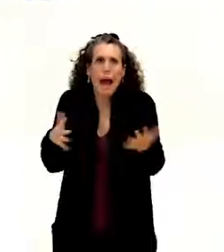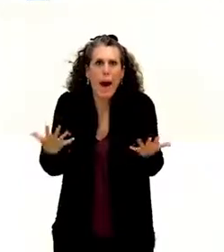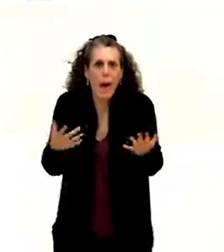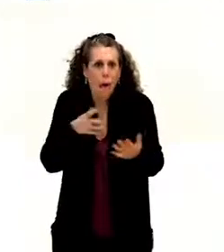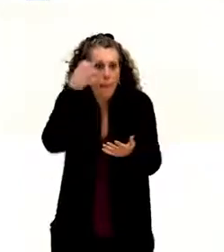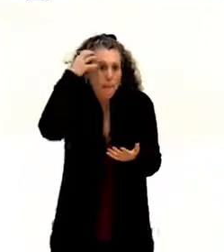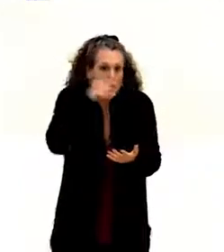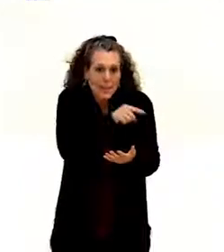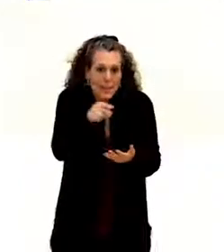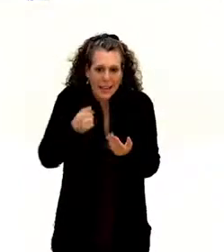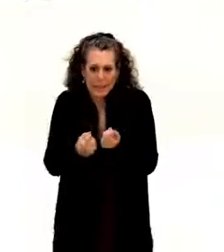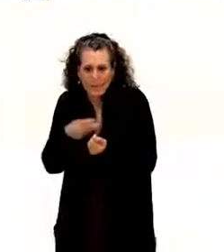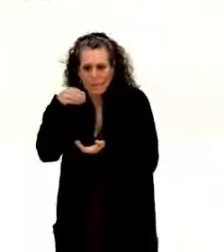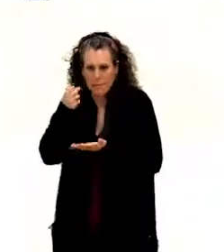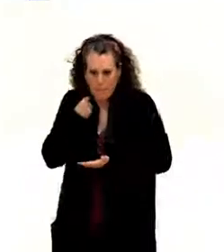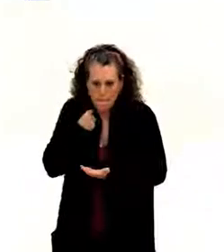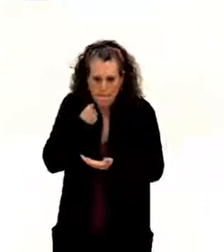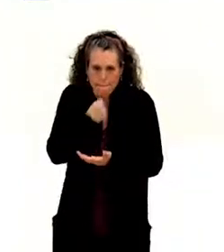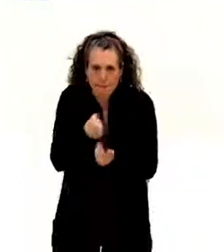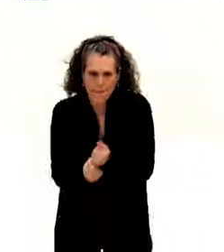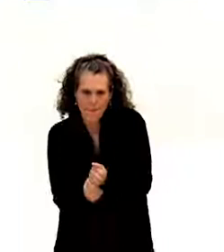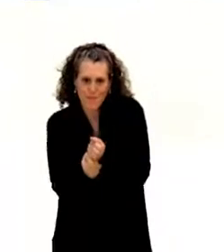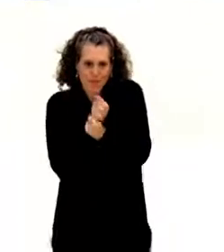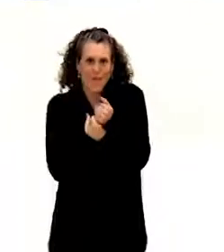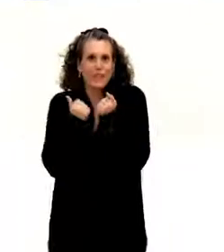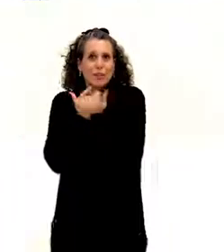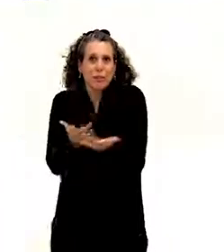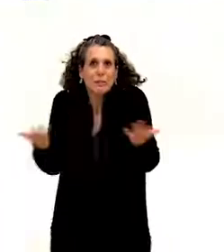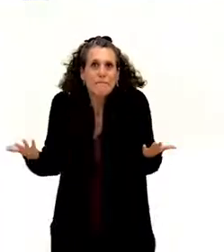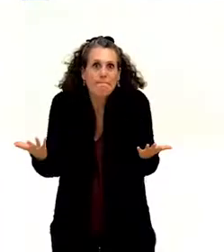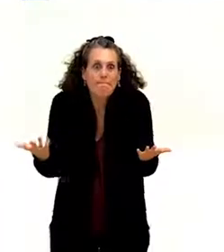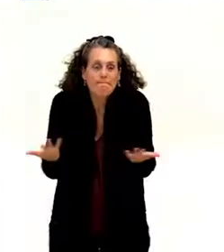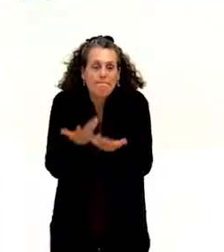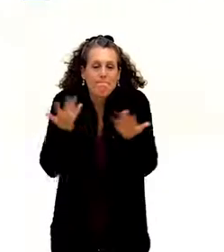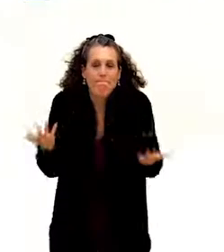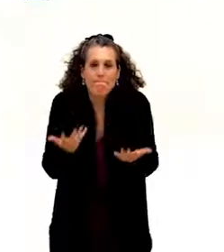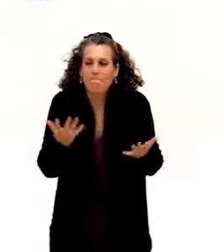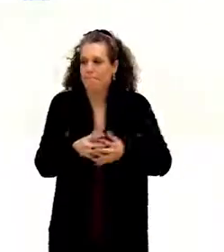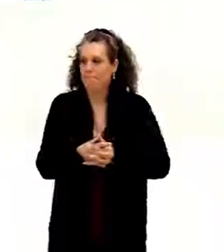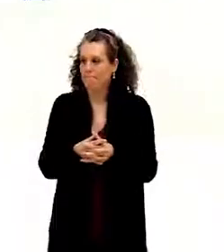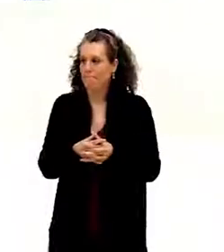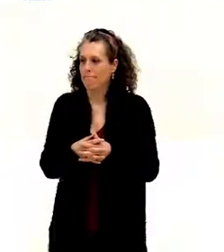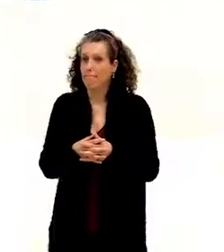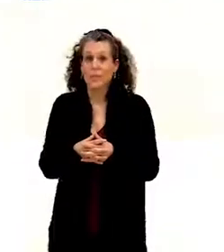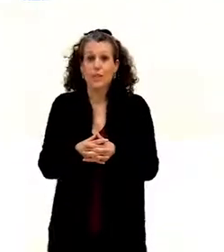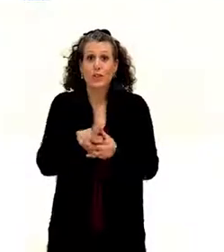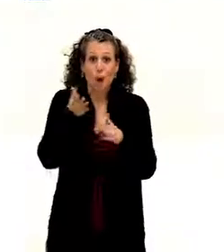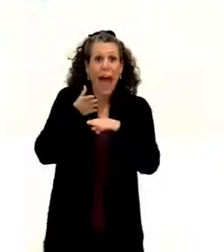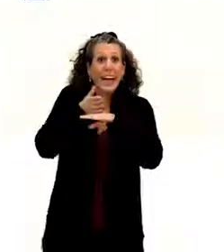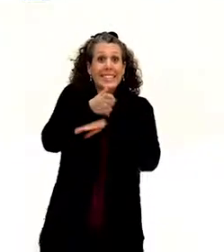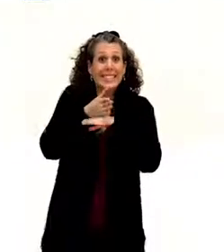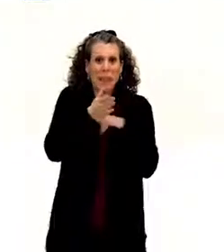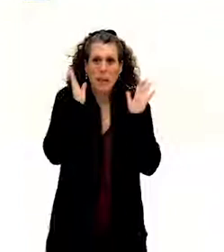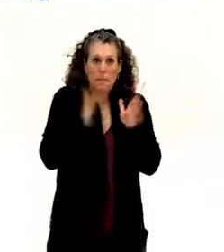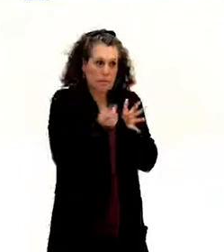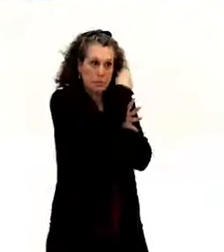finance these services. In our case, how the member states will finance accessibility requirements